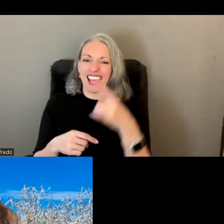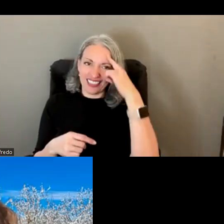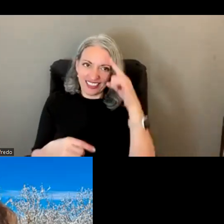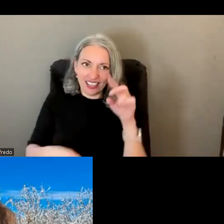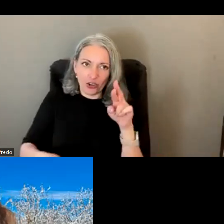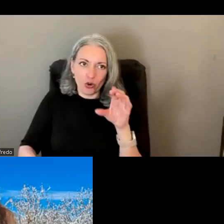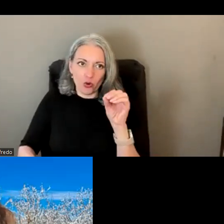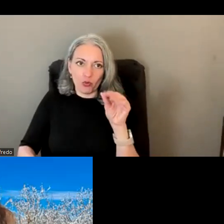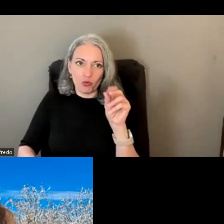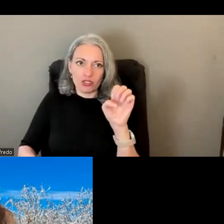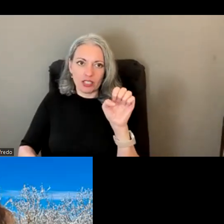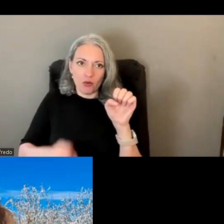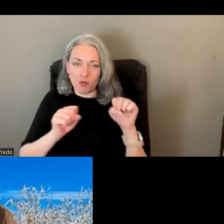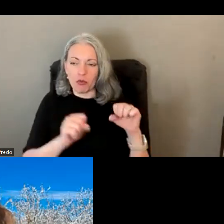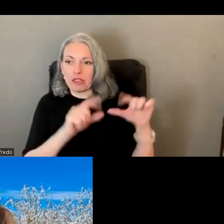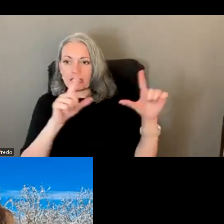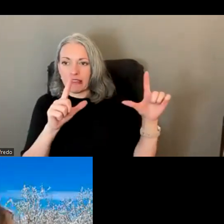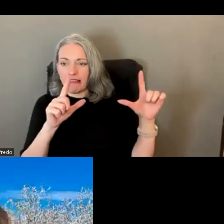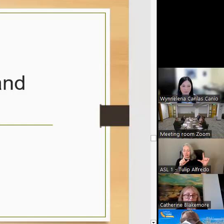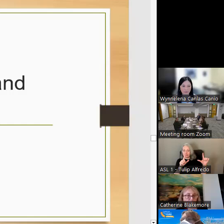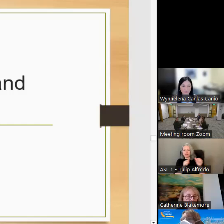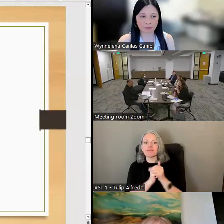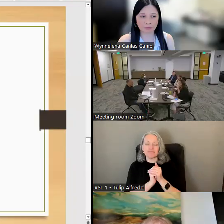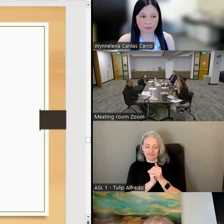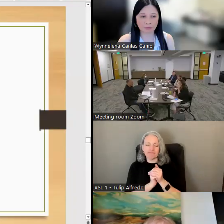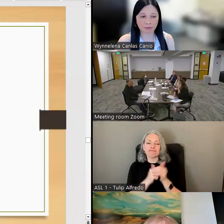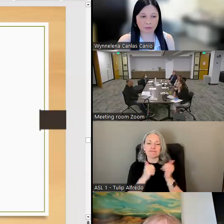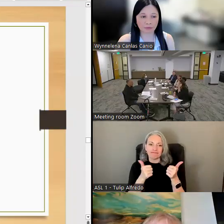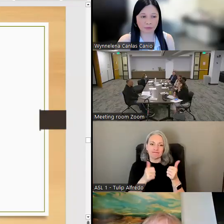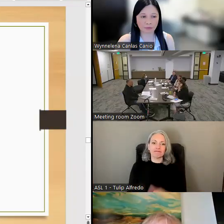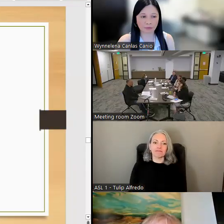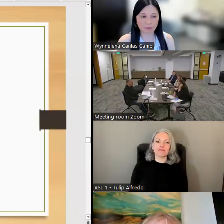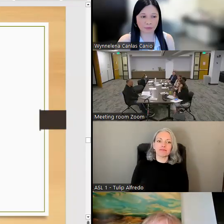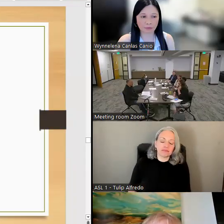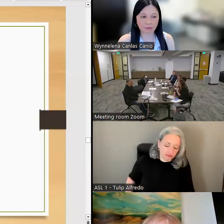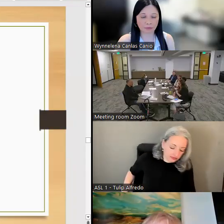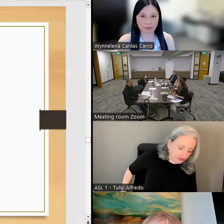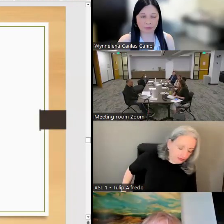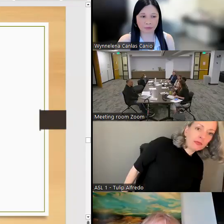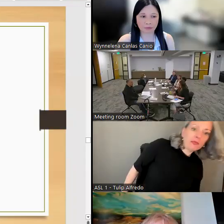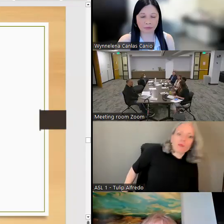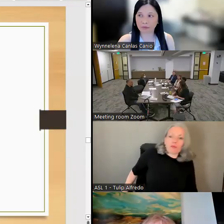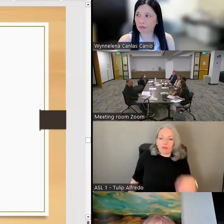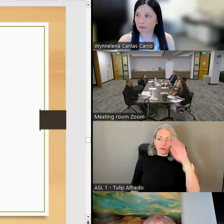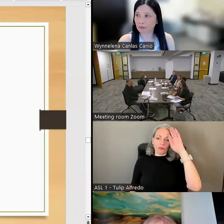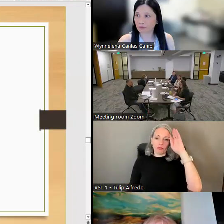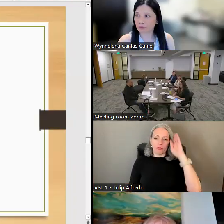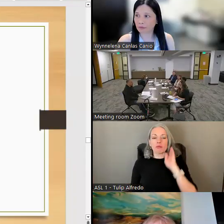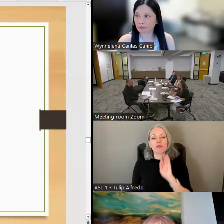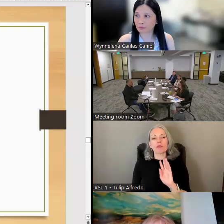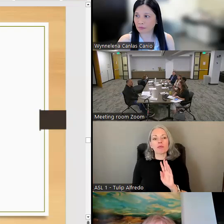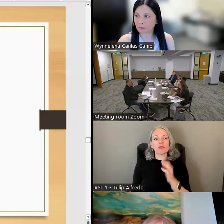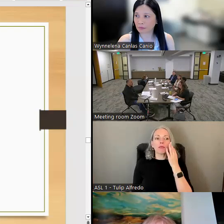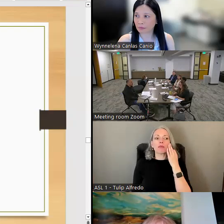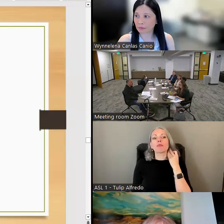slides again, just so we can do the last couple of slides with That'd be great. Thank you. Future meetings. So it's slide